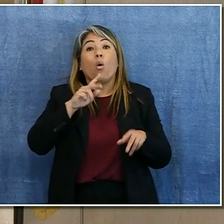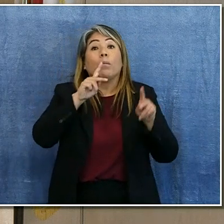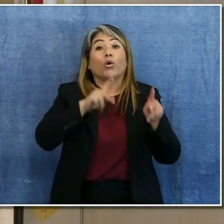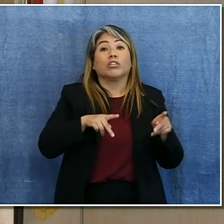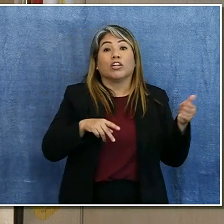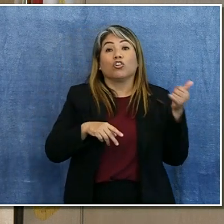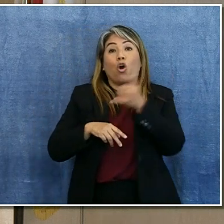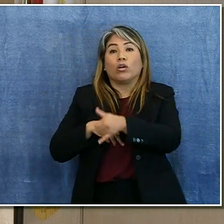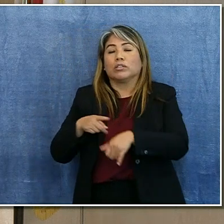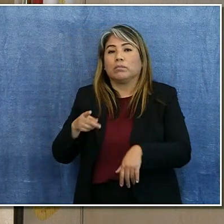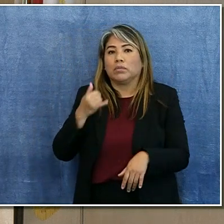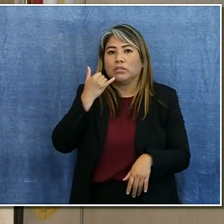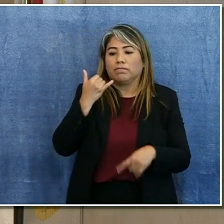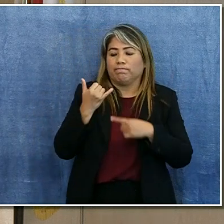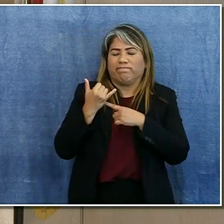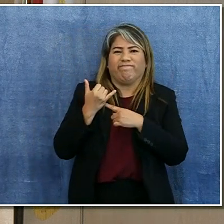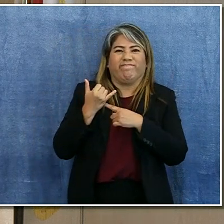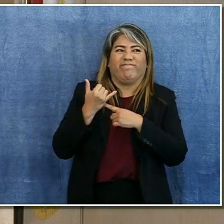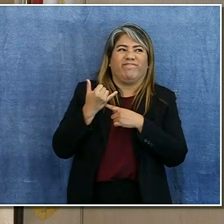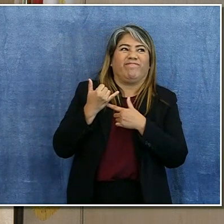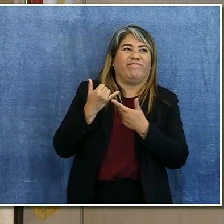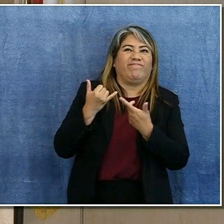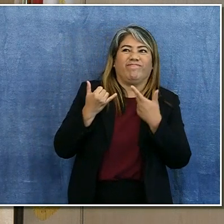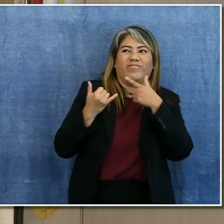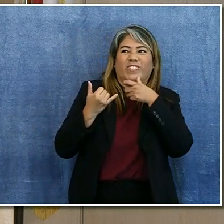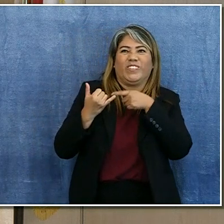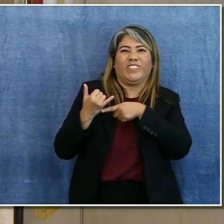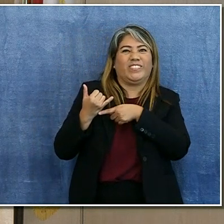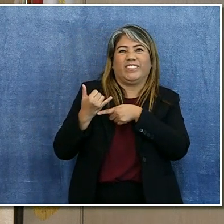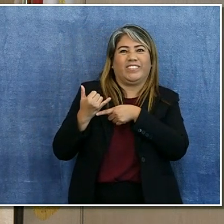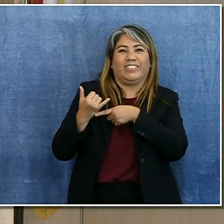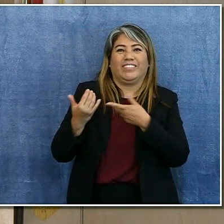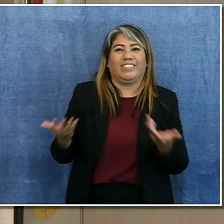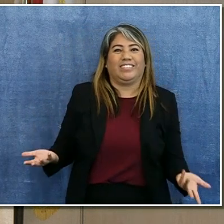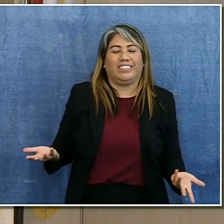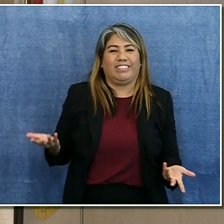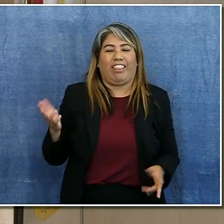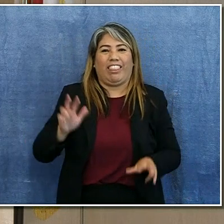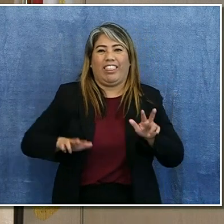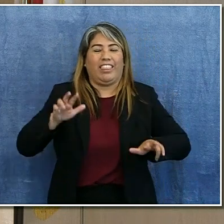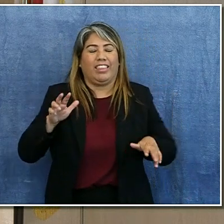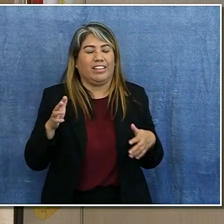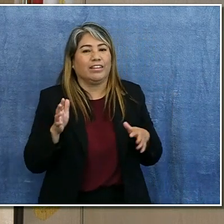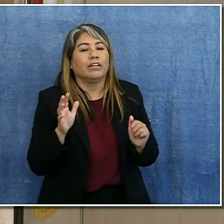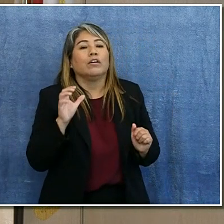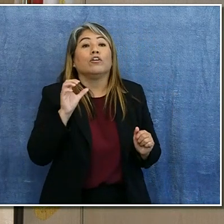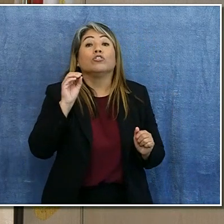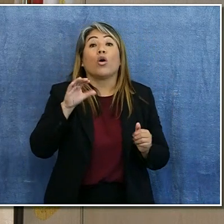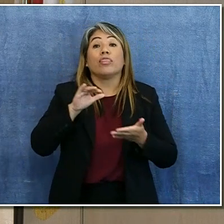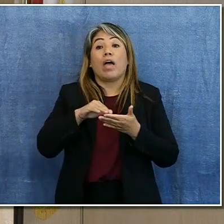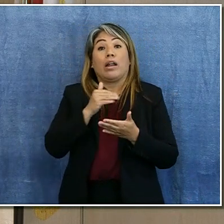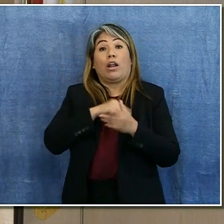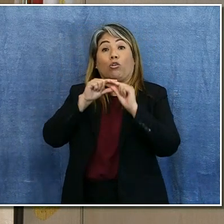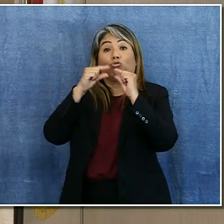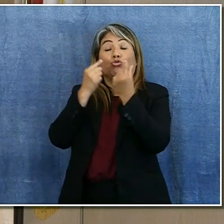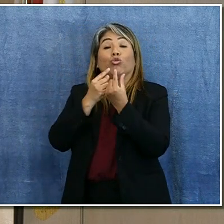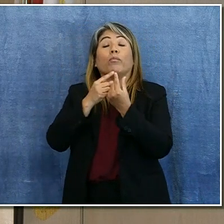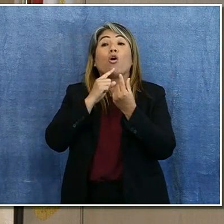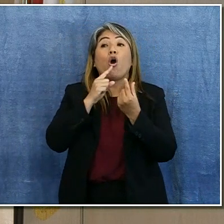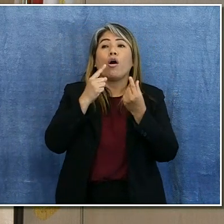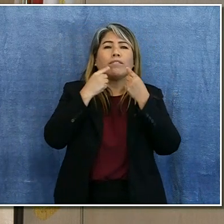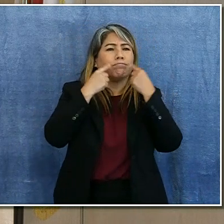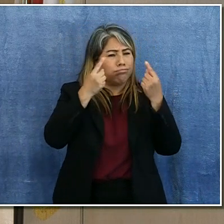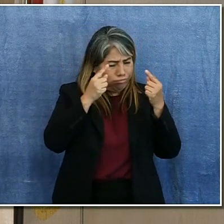them up, they may not be able to engage because they don't recognize the person on the other line. These promotoras are known